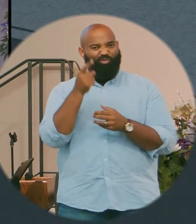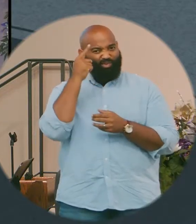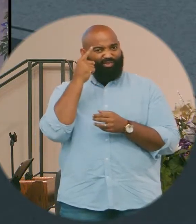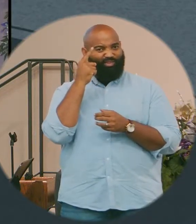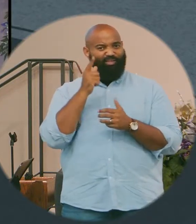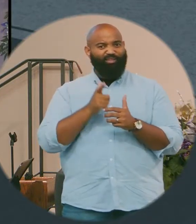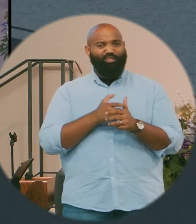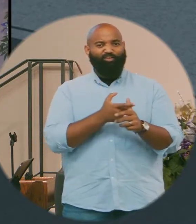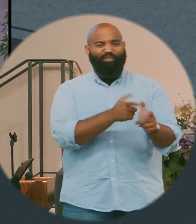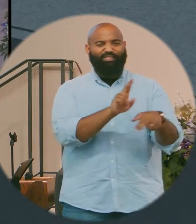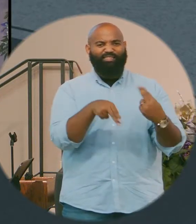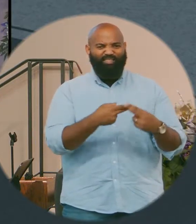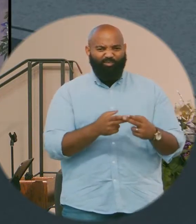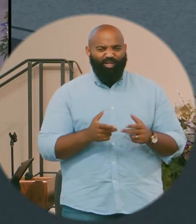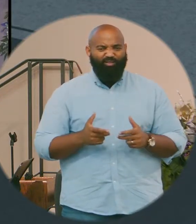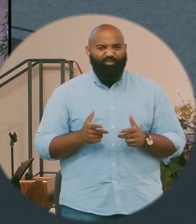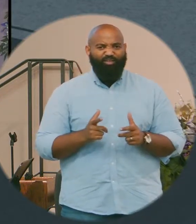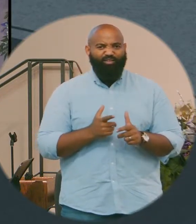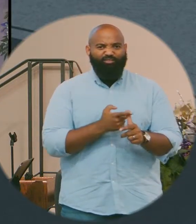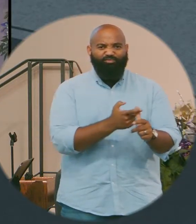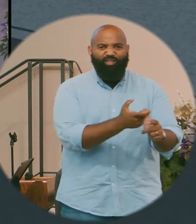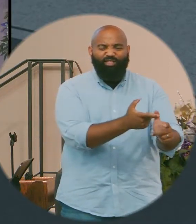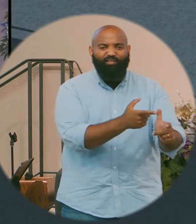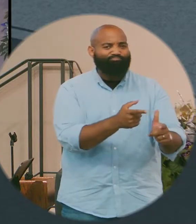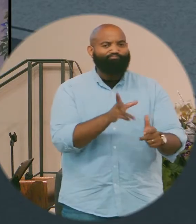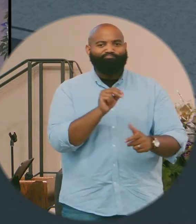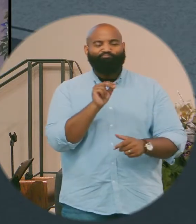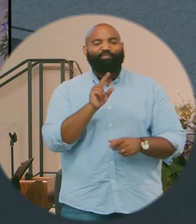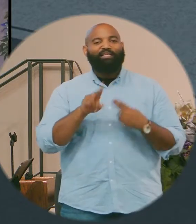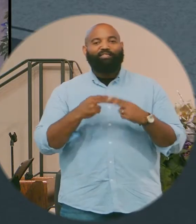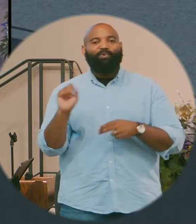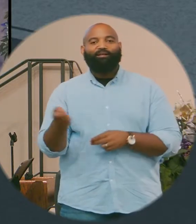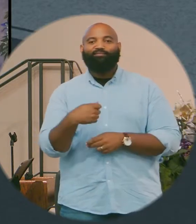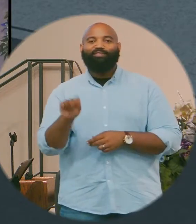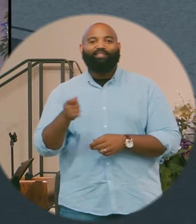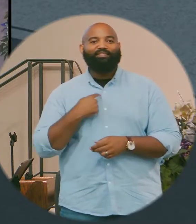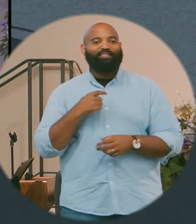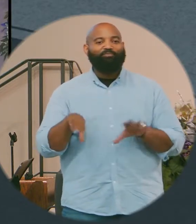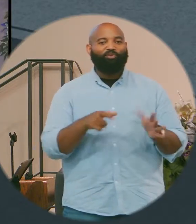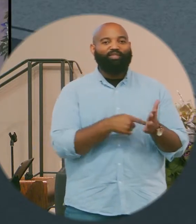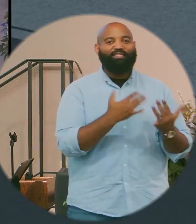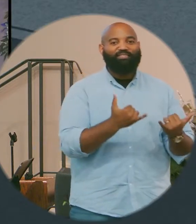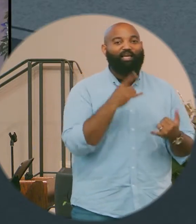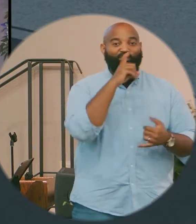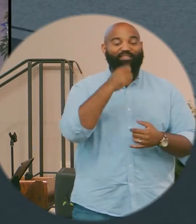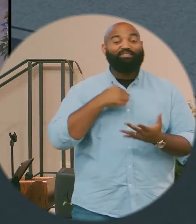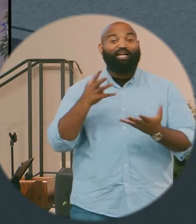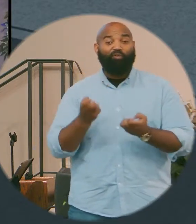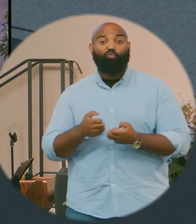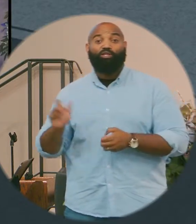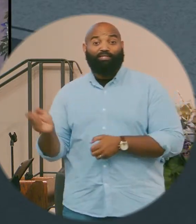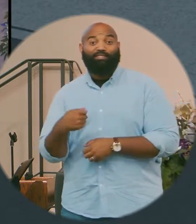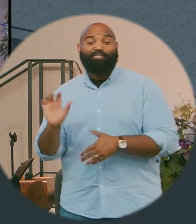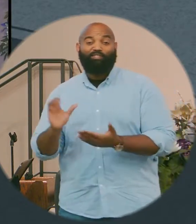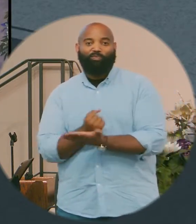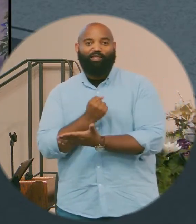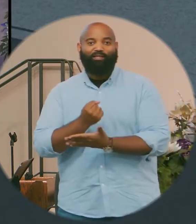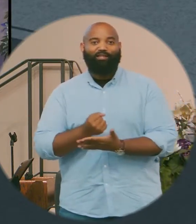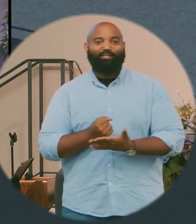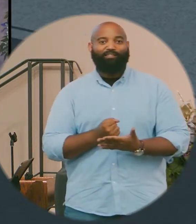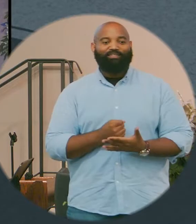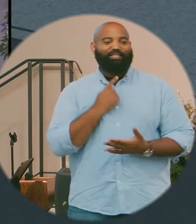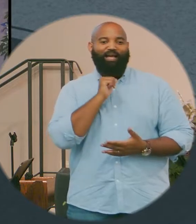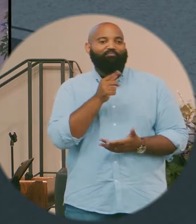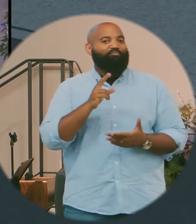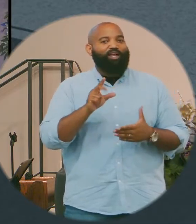country? Cross country is about tennis. It's about when I get on that court to do what I know I can do, that I have the stamina to